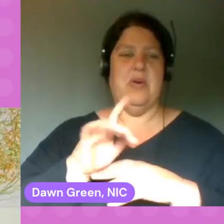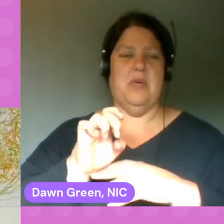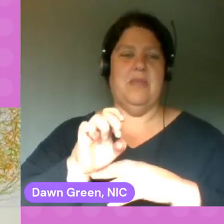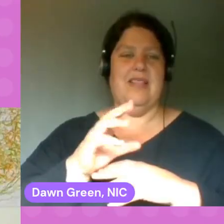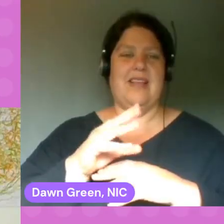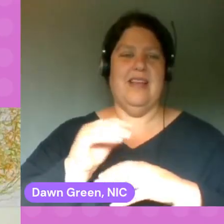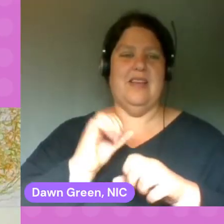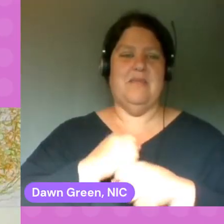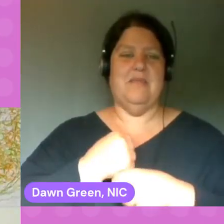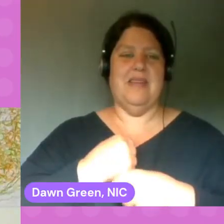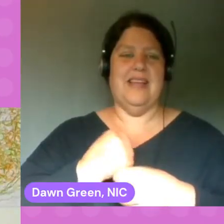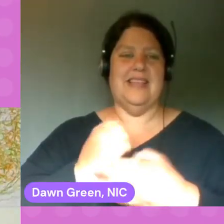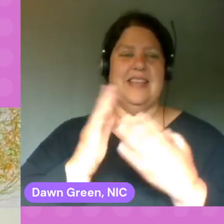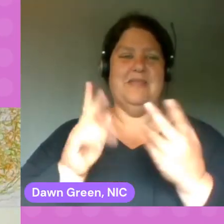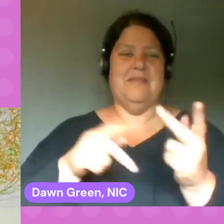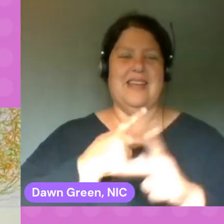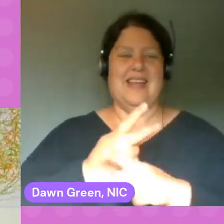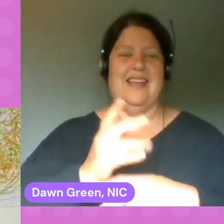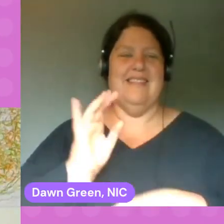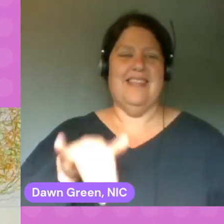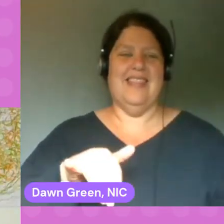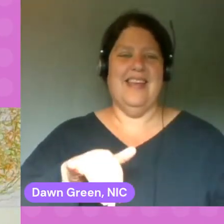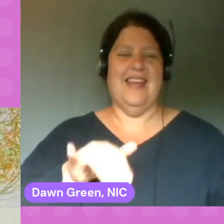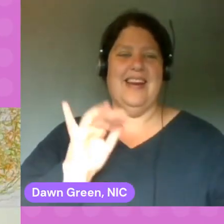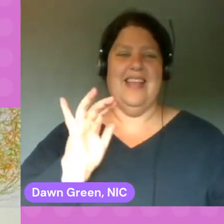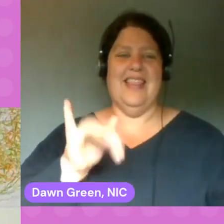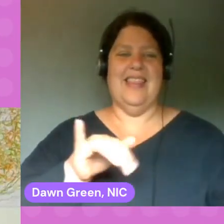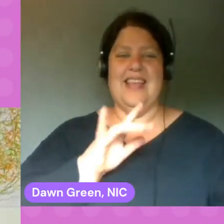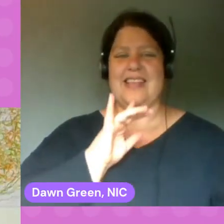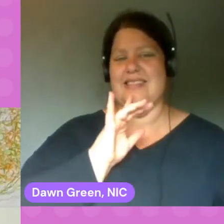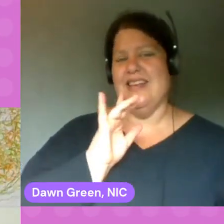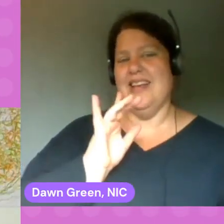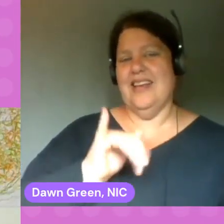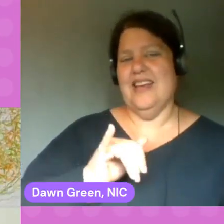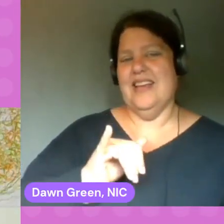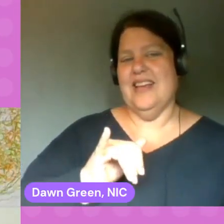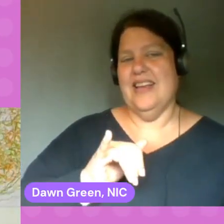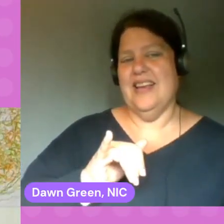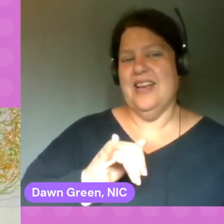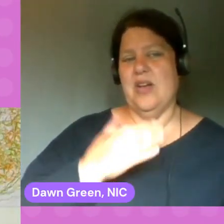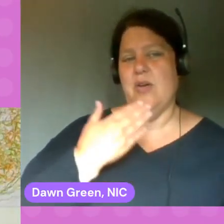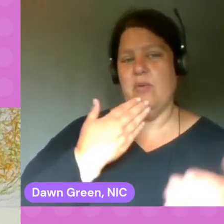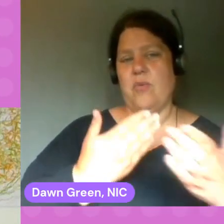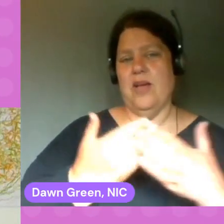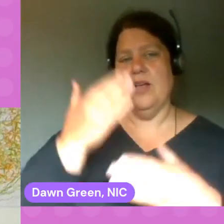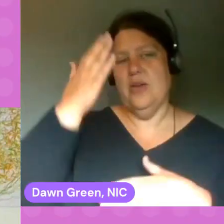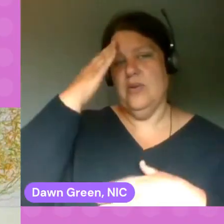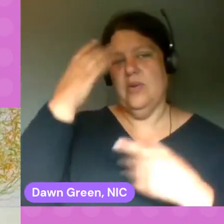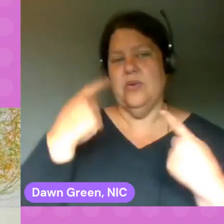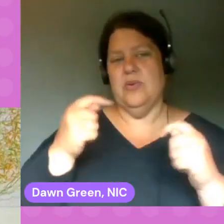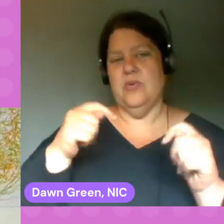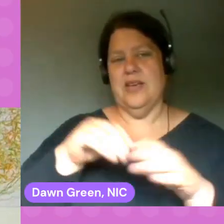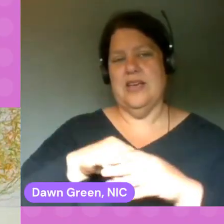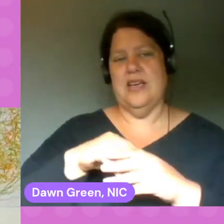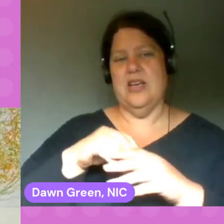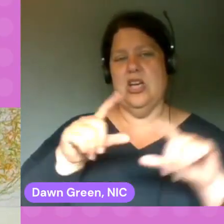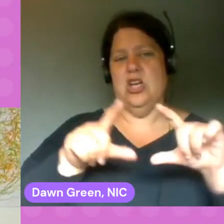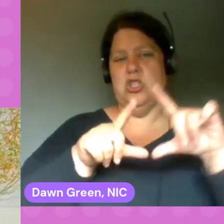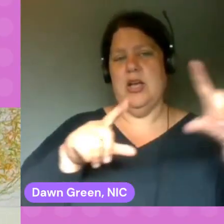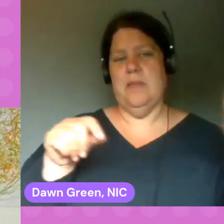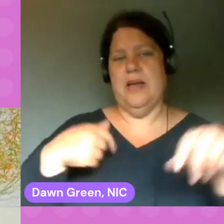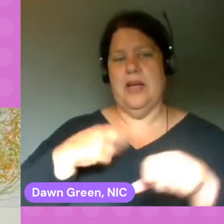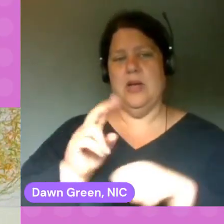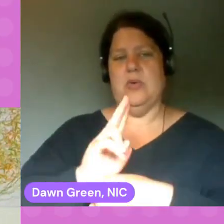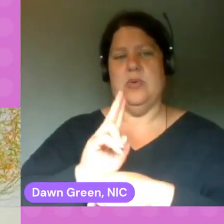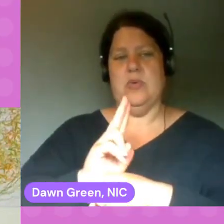and created some kind of like this. This is actually well-known kind of toys in Japan. I